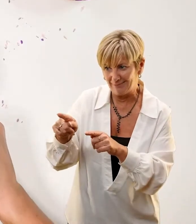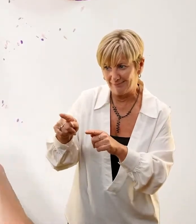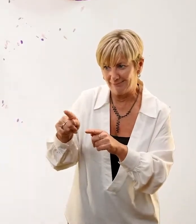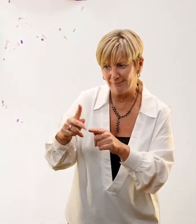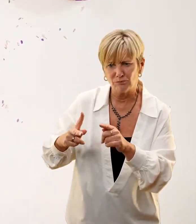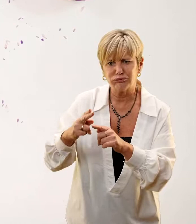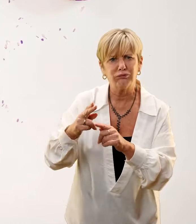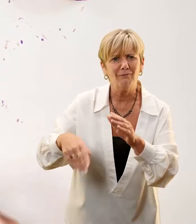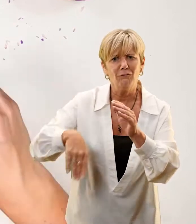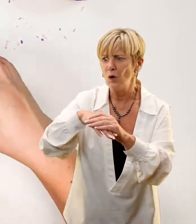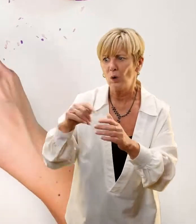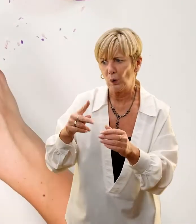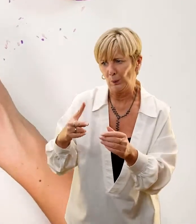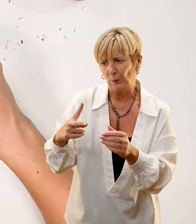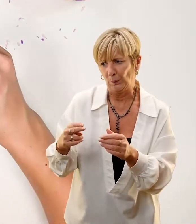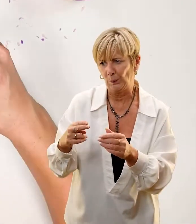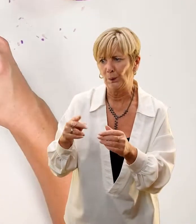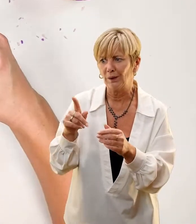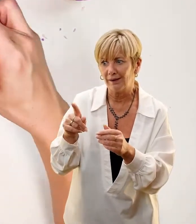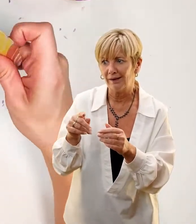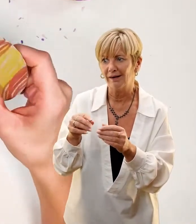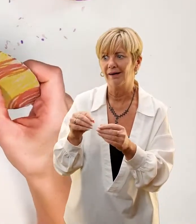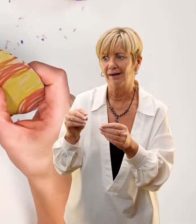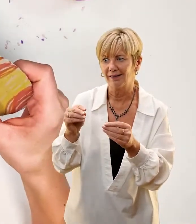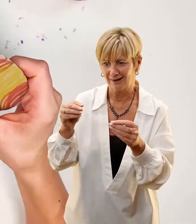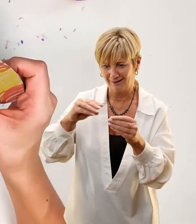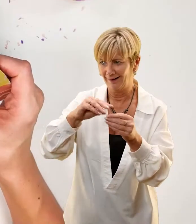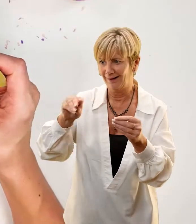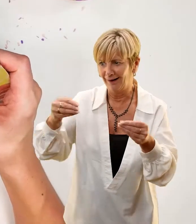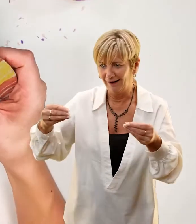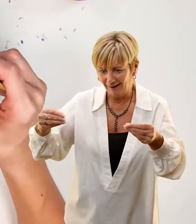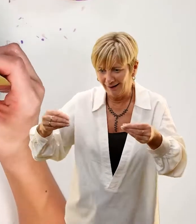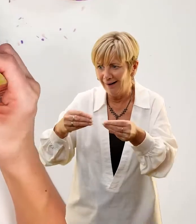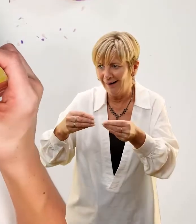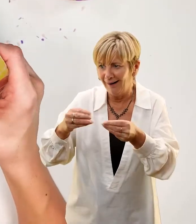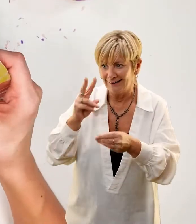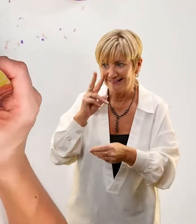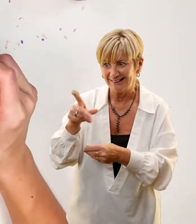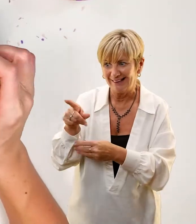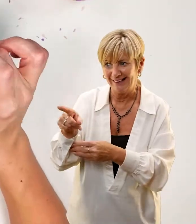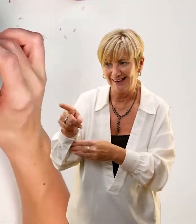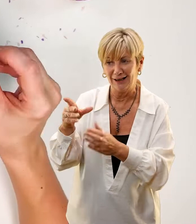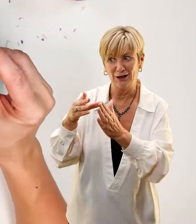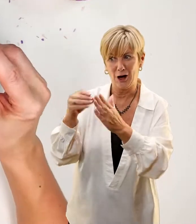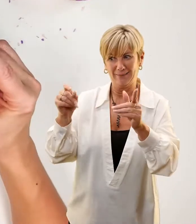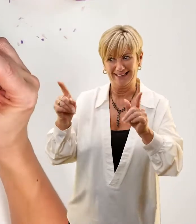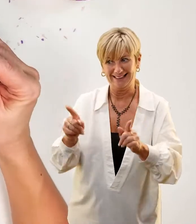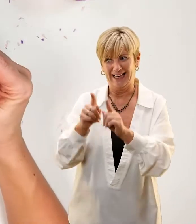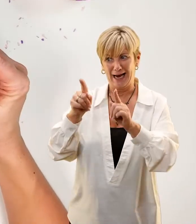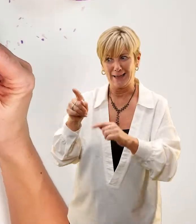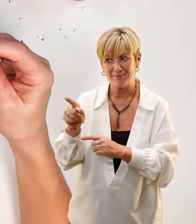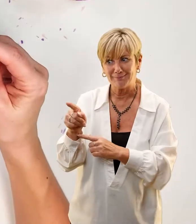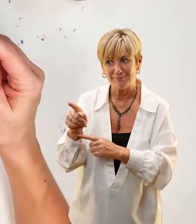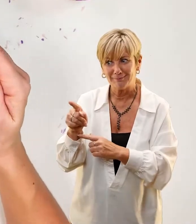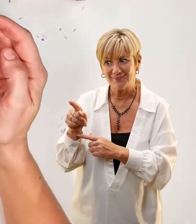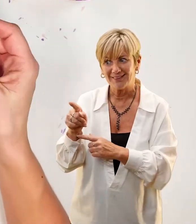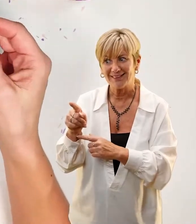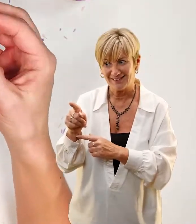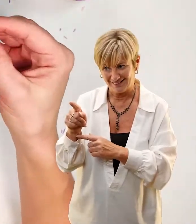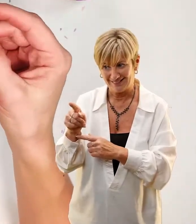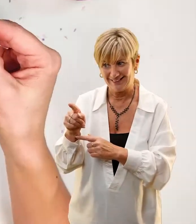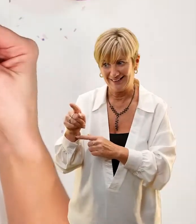Time to start colouring your planets in. Make sure you colour both sides of each circle and be as colourful and decorative as you